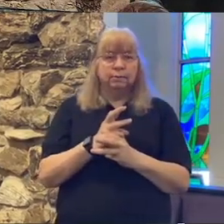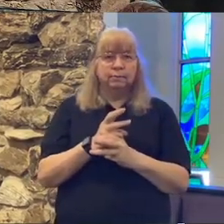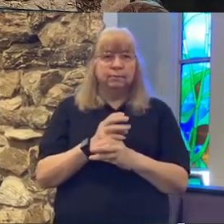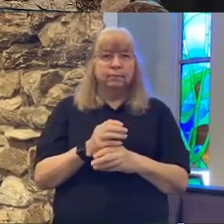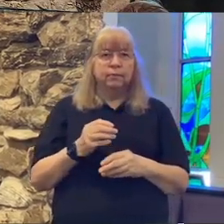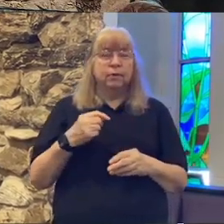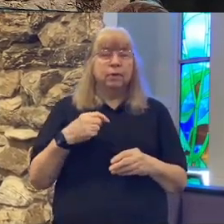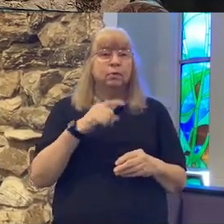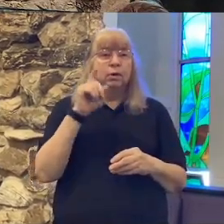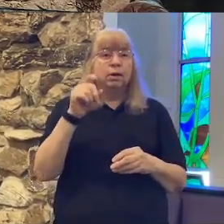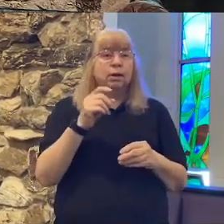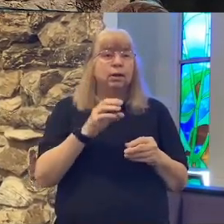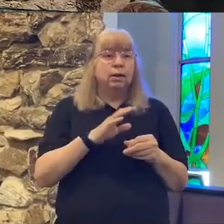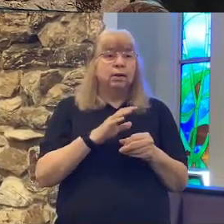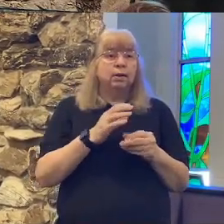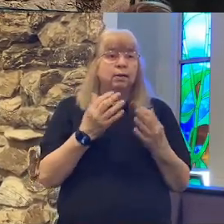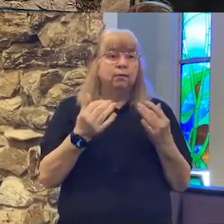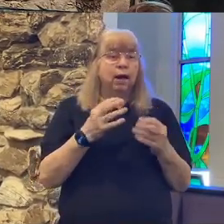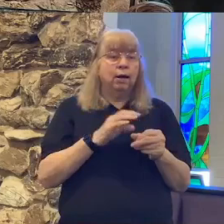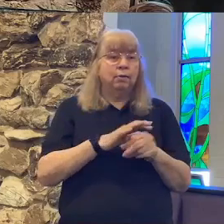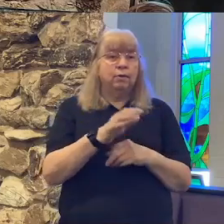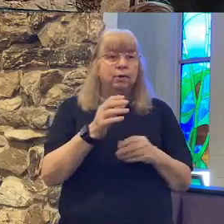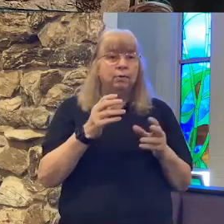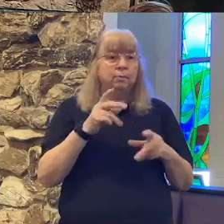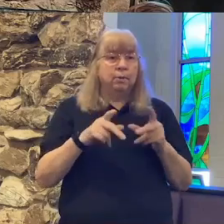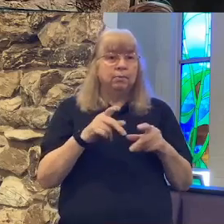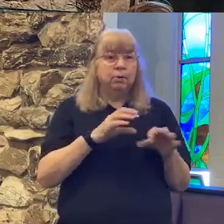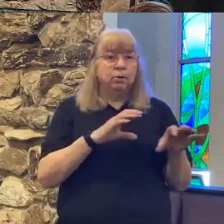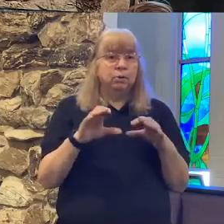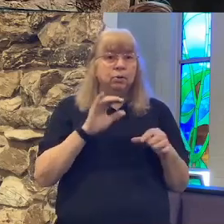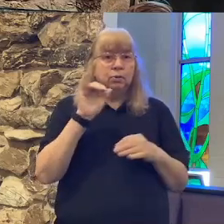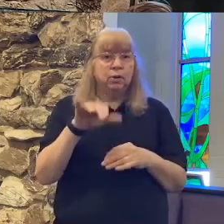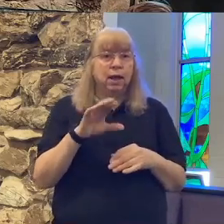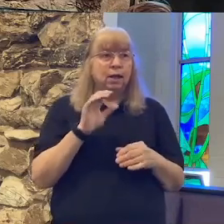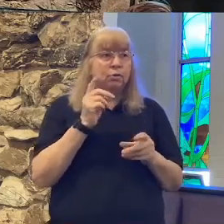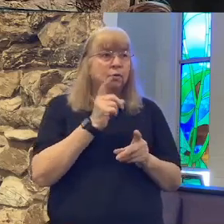We need fire-filled people to do that. Right?